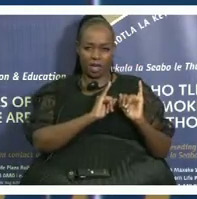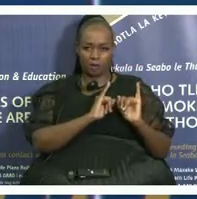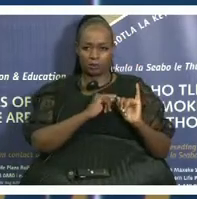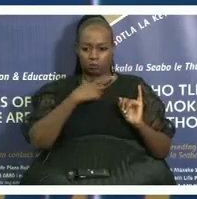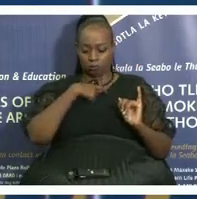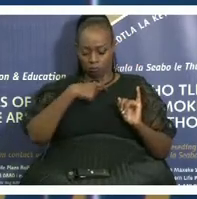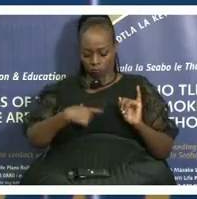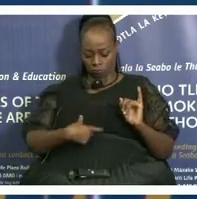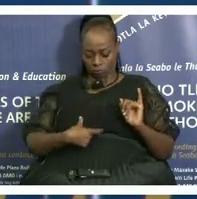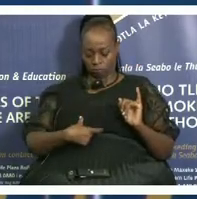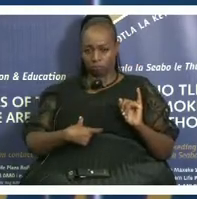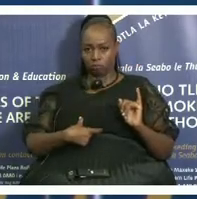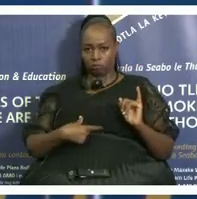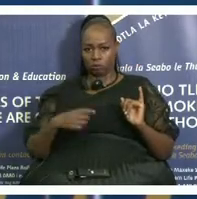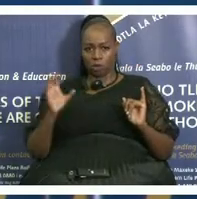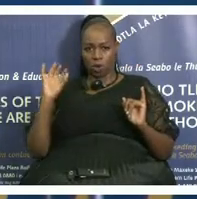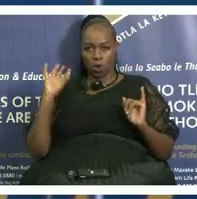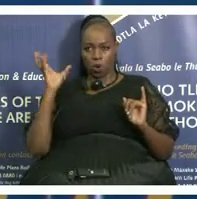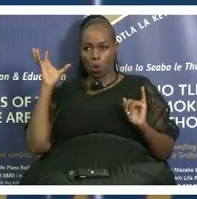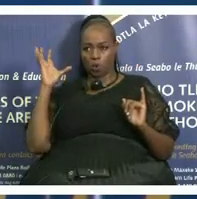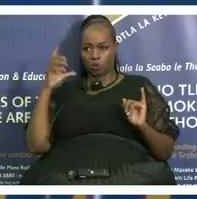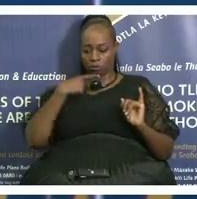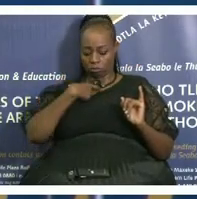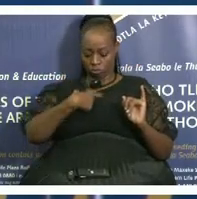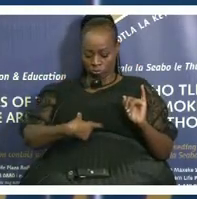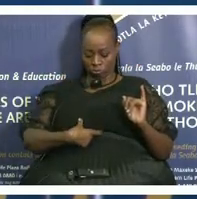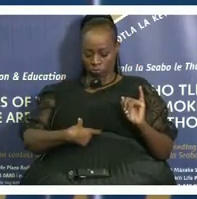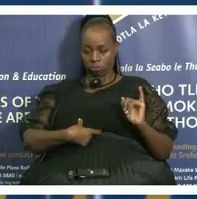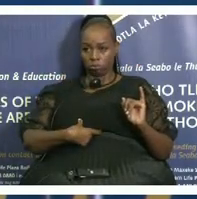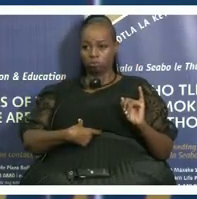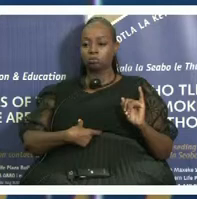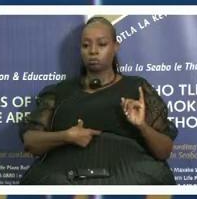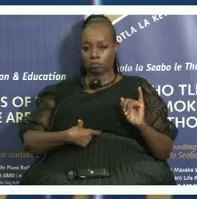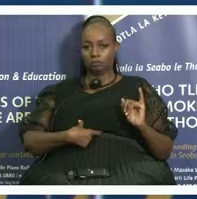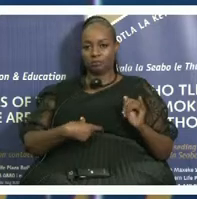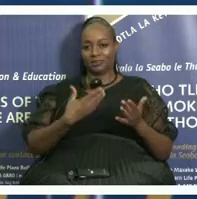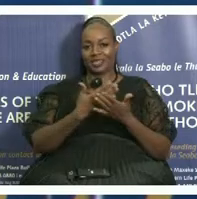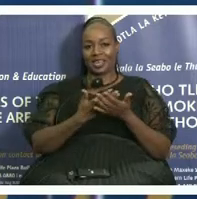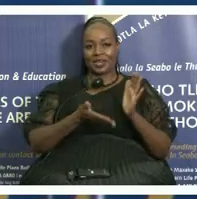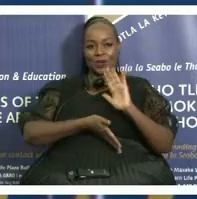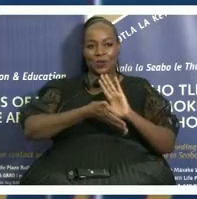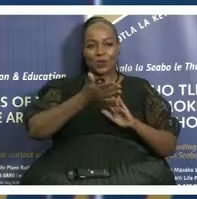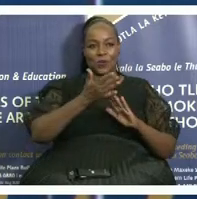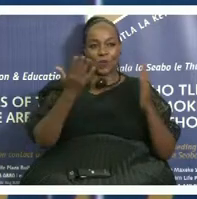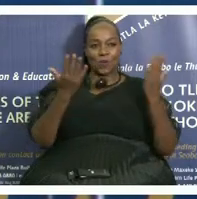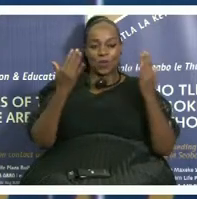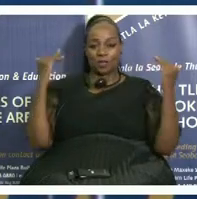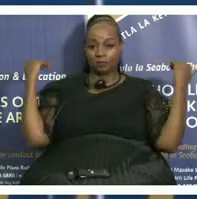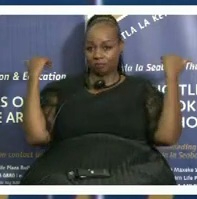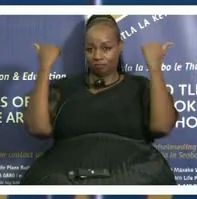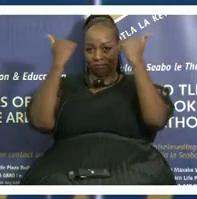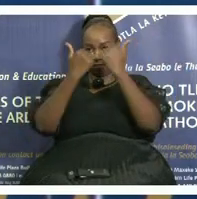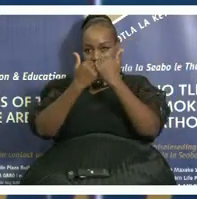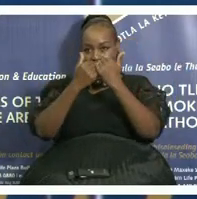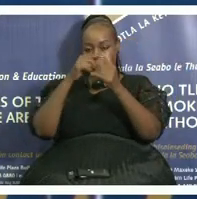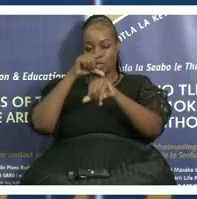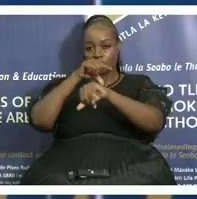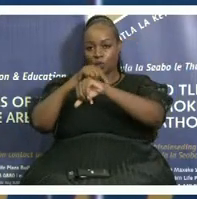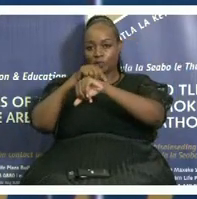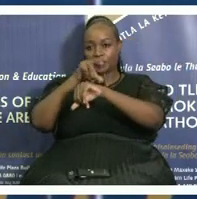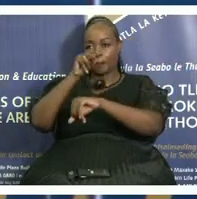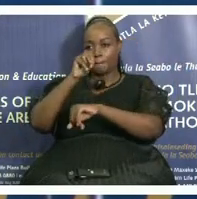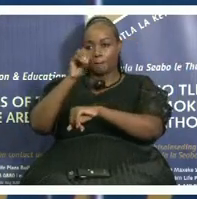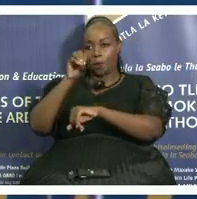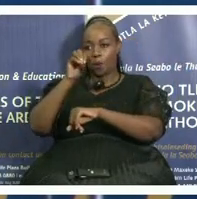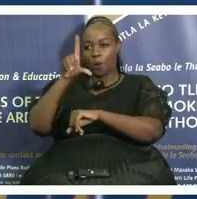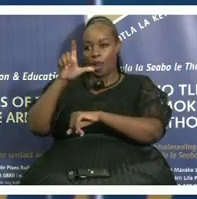members have the gold tag. They are the ones who will be going to Dr. Murlimela Stadium,